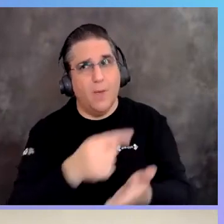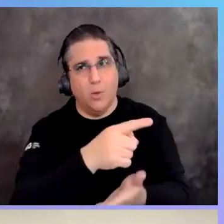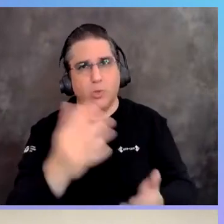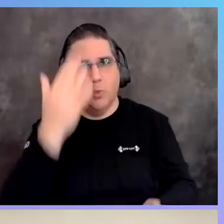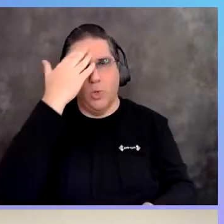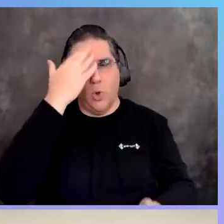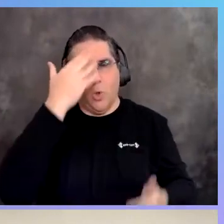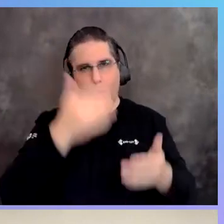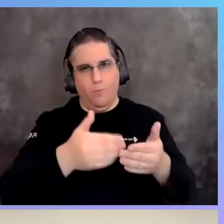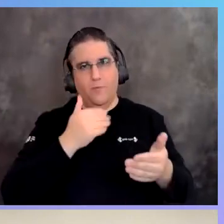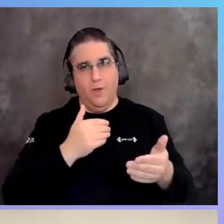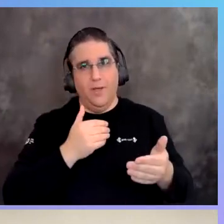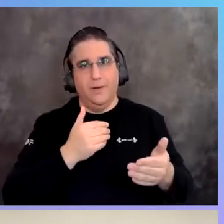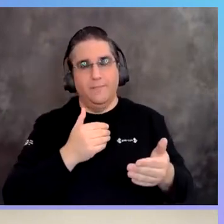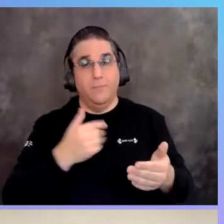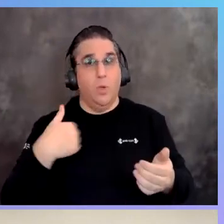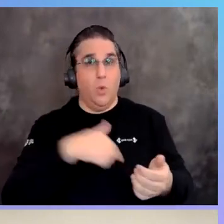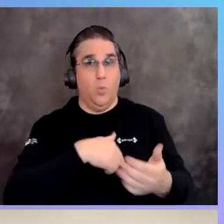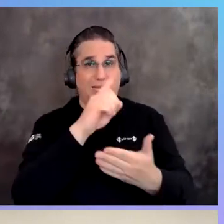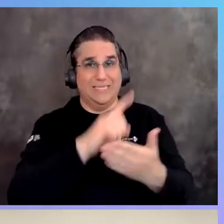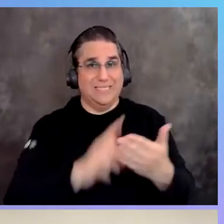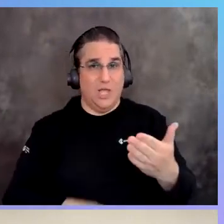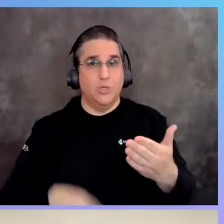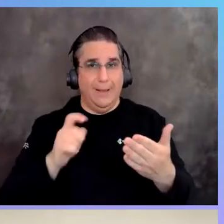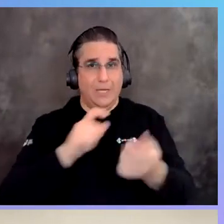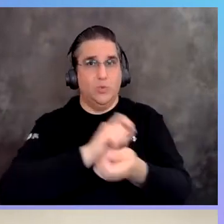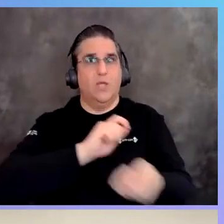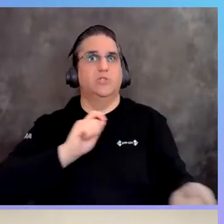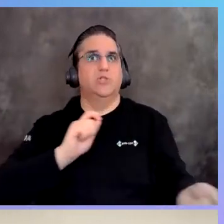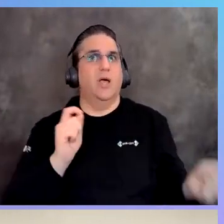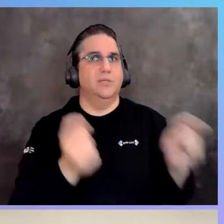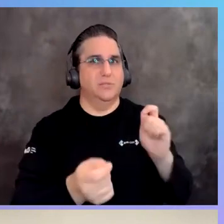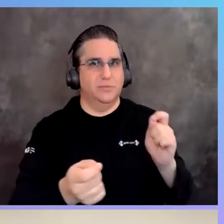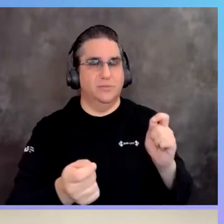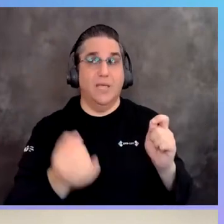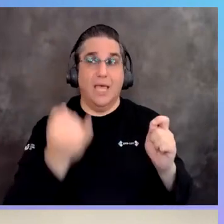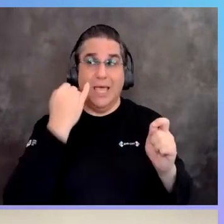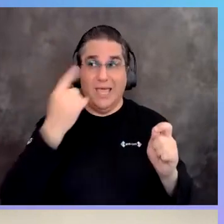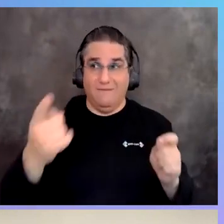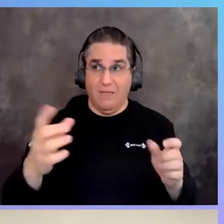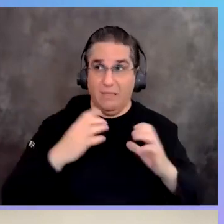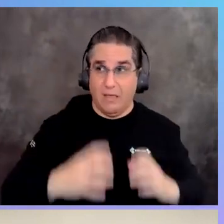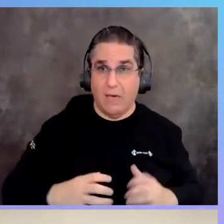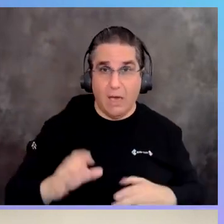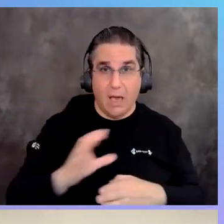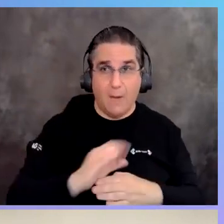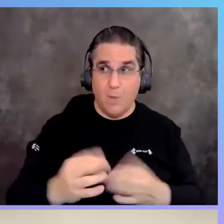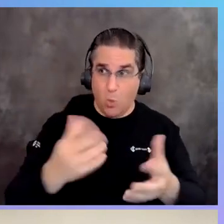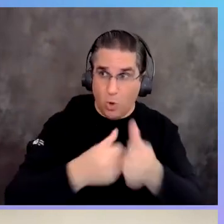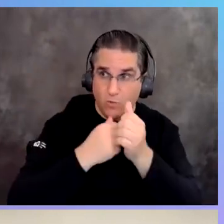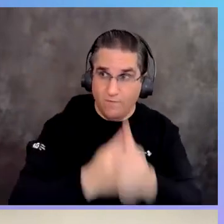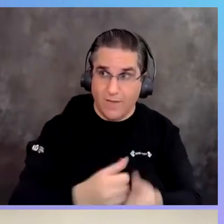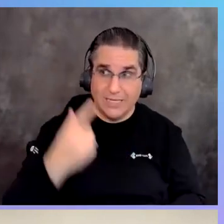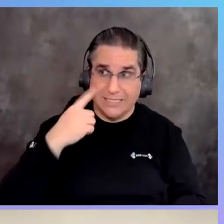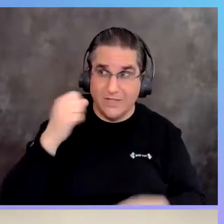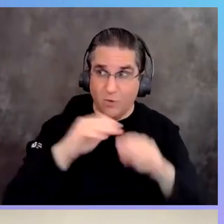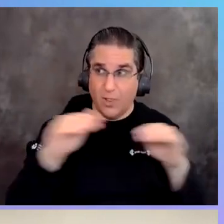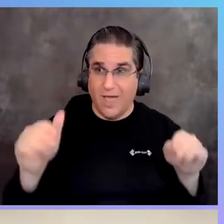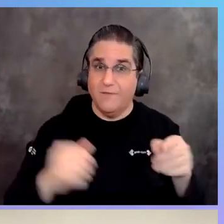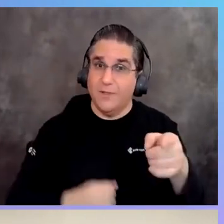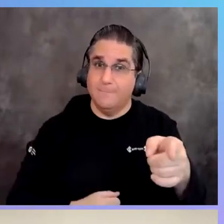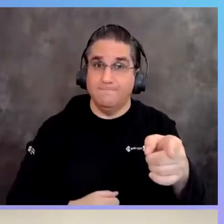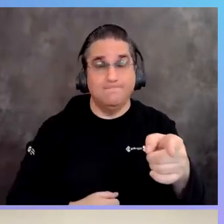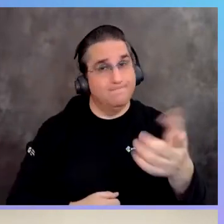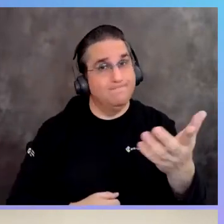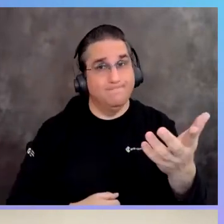We as designers are going to have to make some pretty big adjustments if our clients or companies want to adhere to silver level.